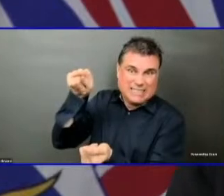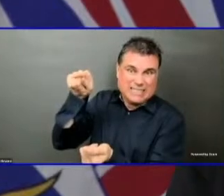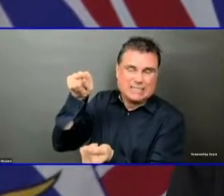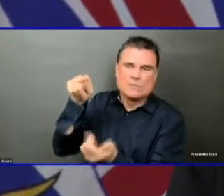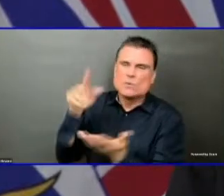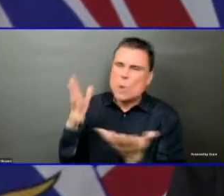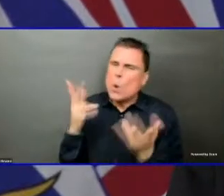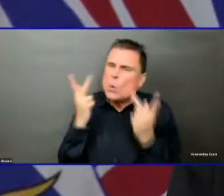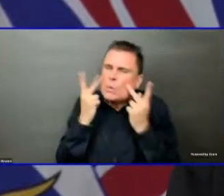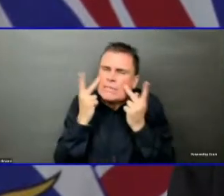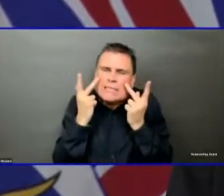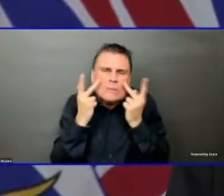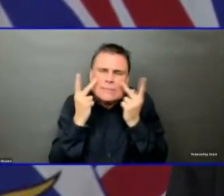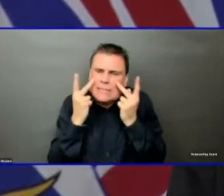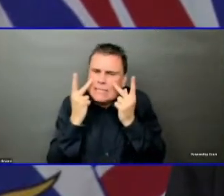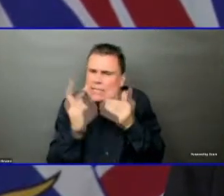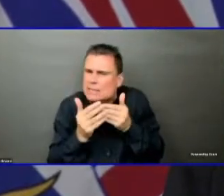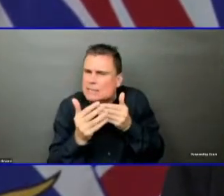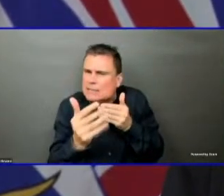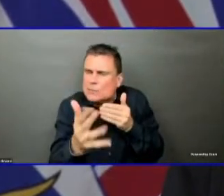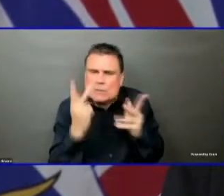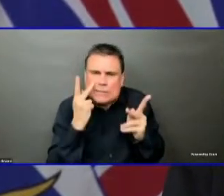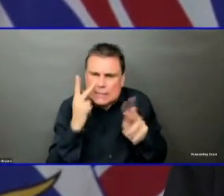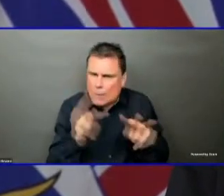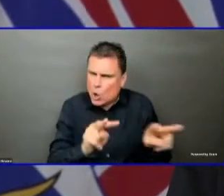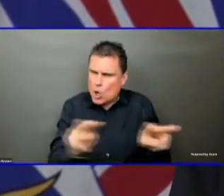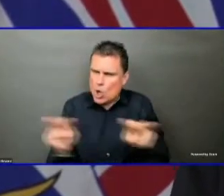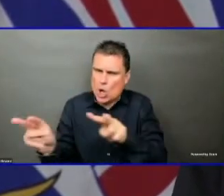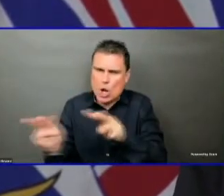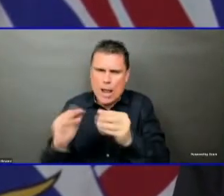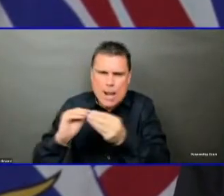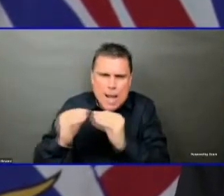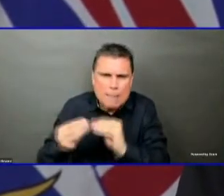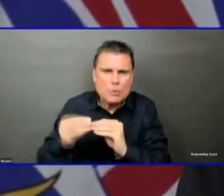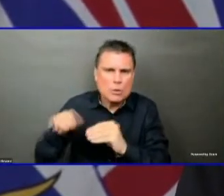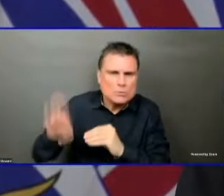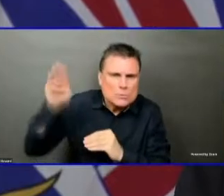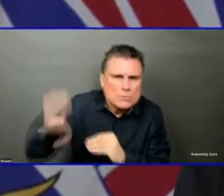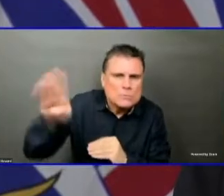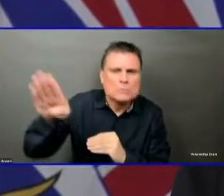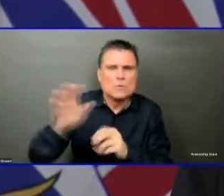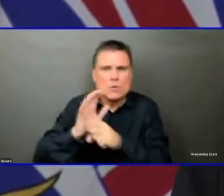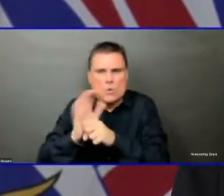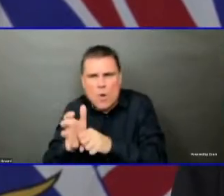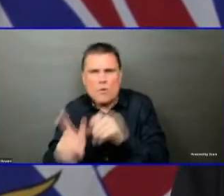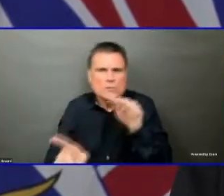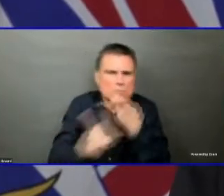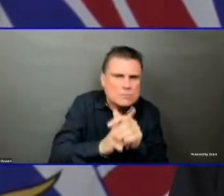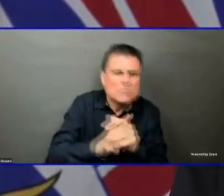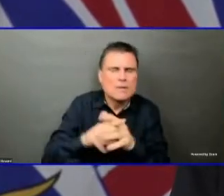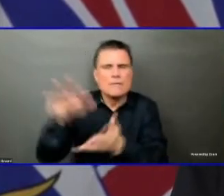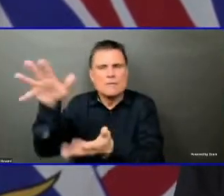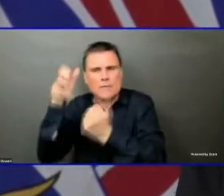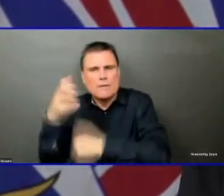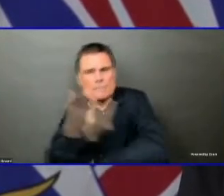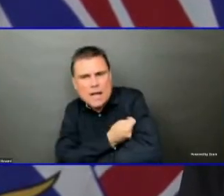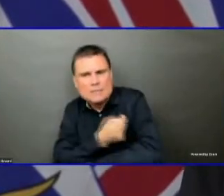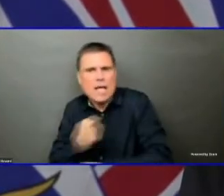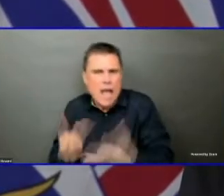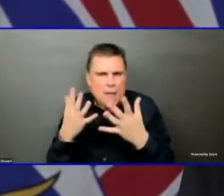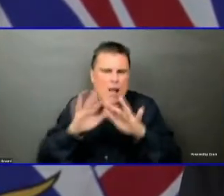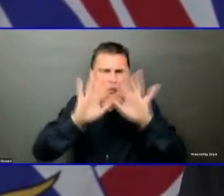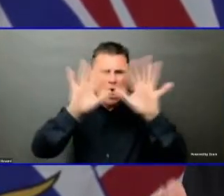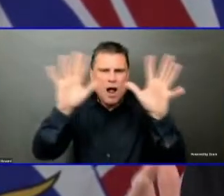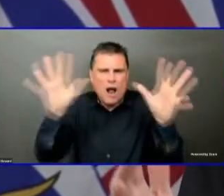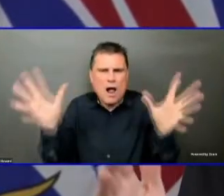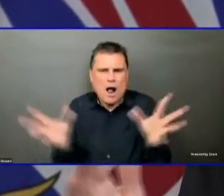So that is something that's part of it as well. And I think we will be making good progress in the next couple of